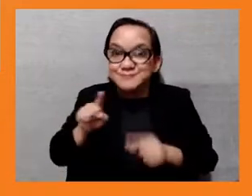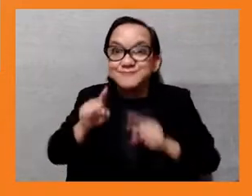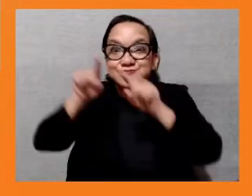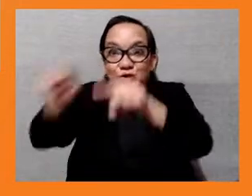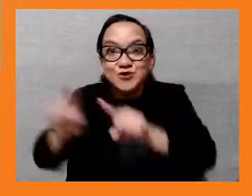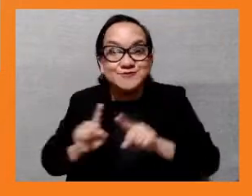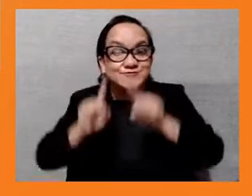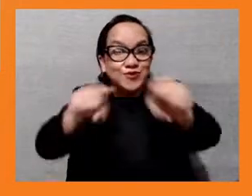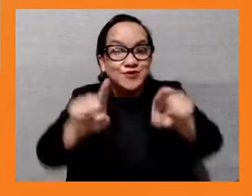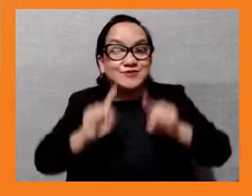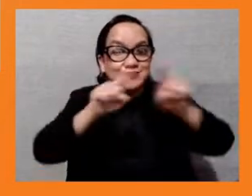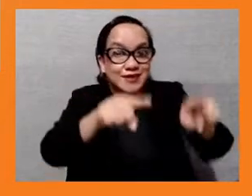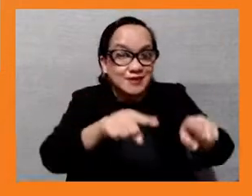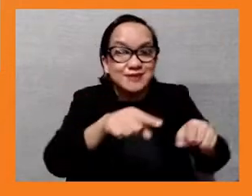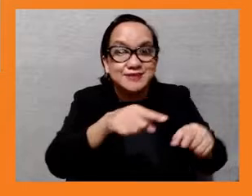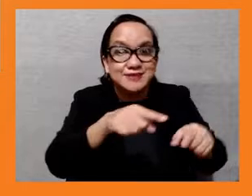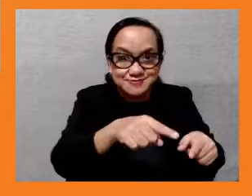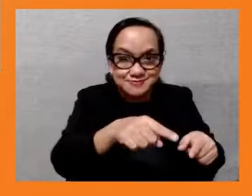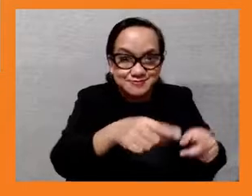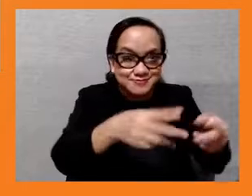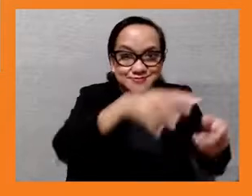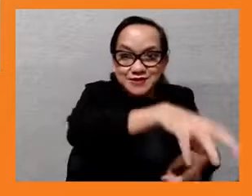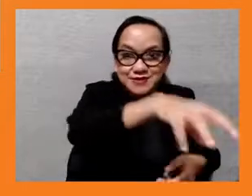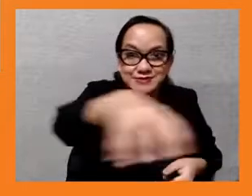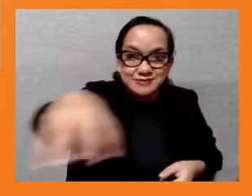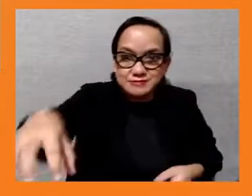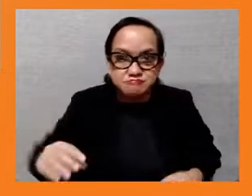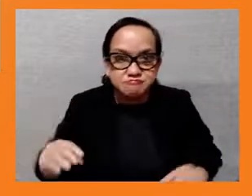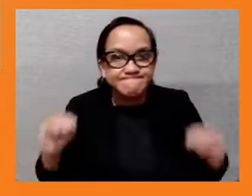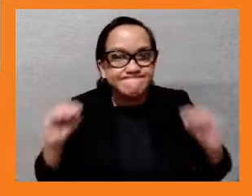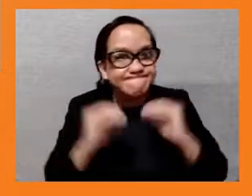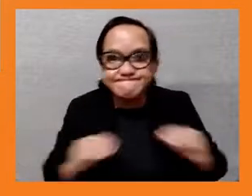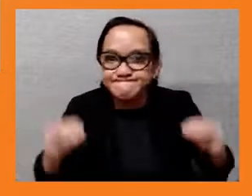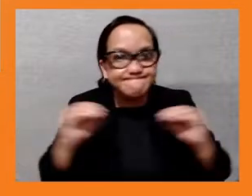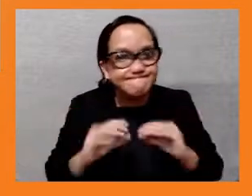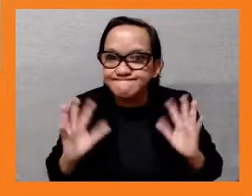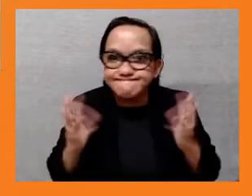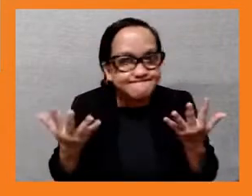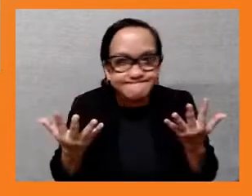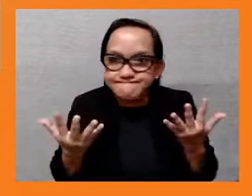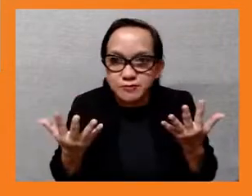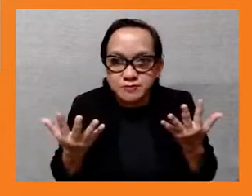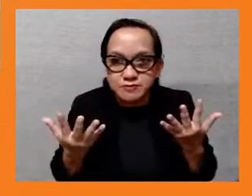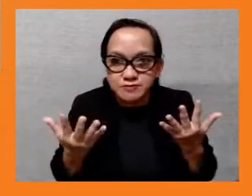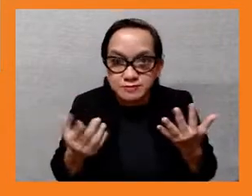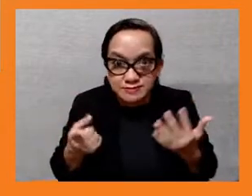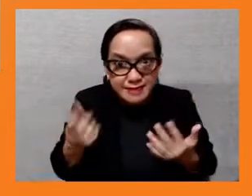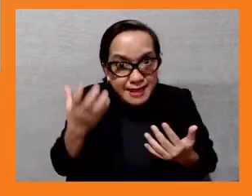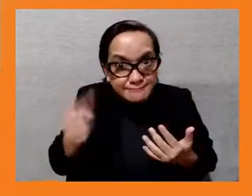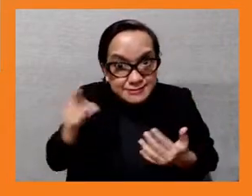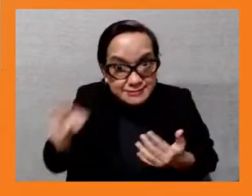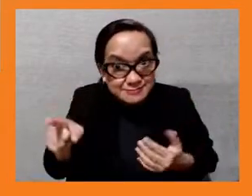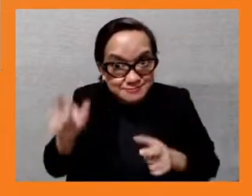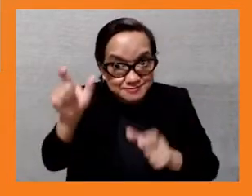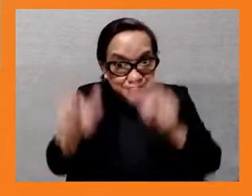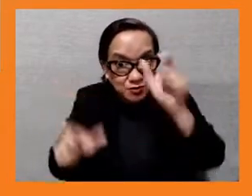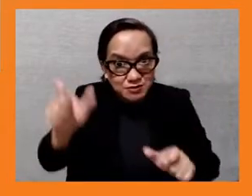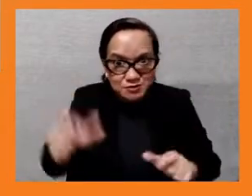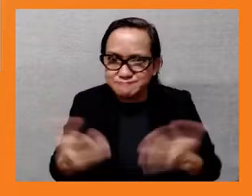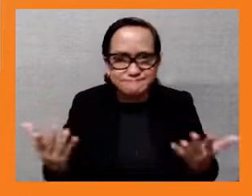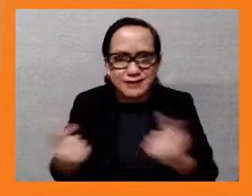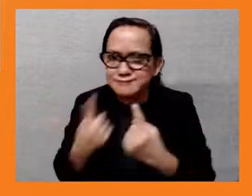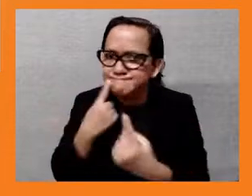the Kolkata Environmental Improvement Investment Project and in the Accelerating Infrastructure Investment Facility,